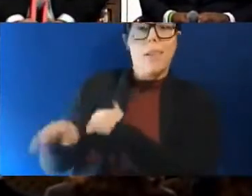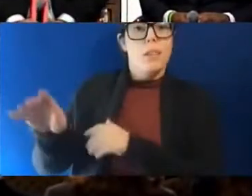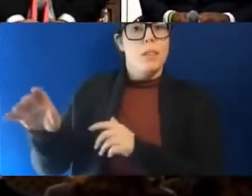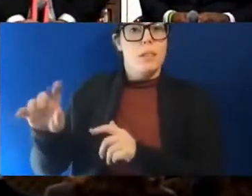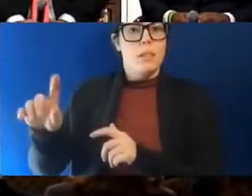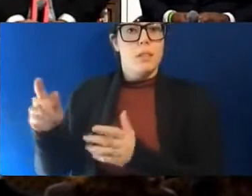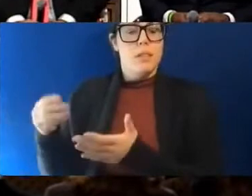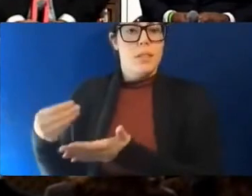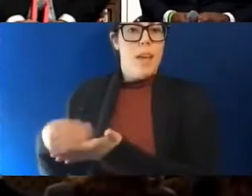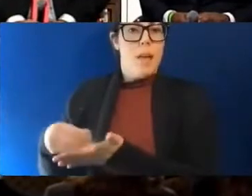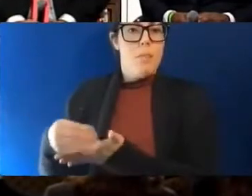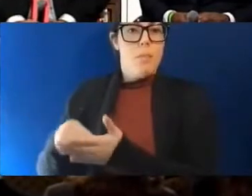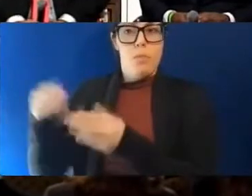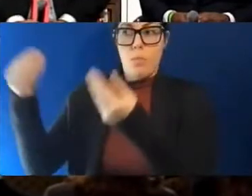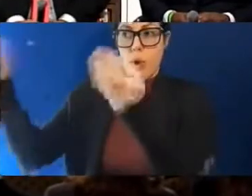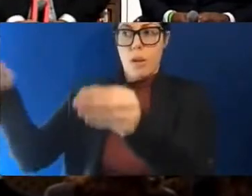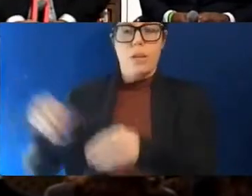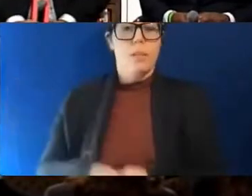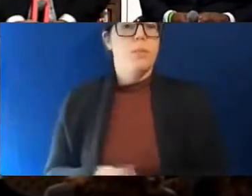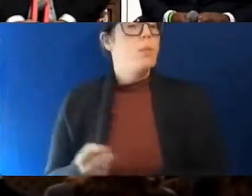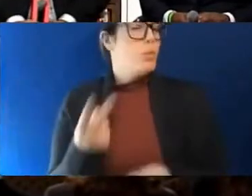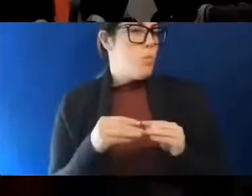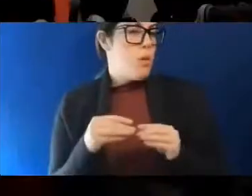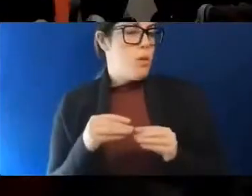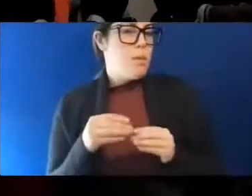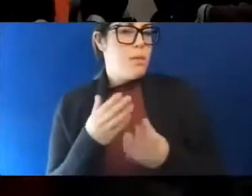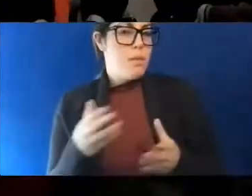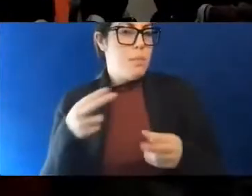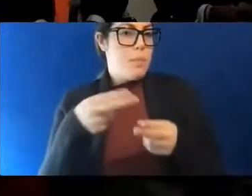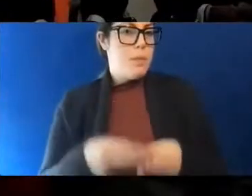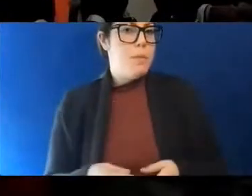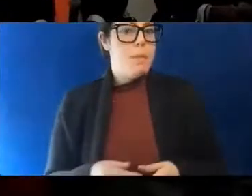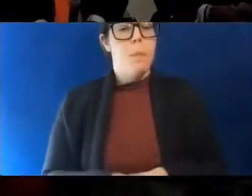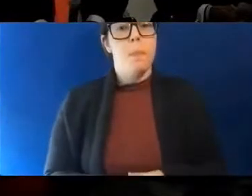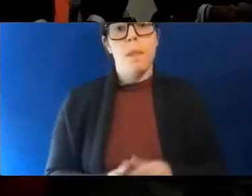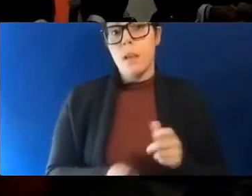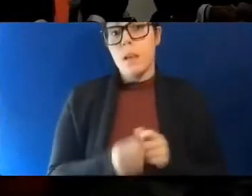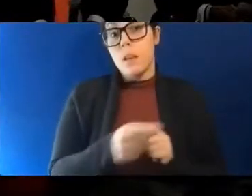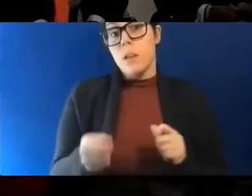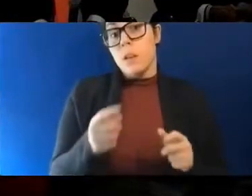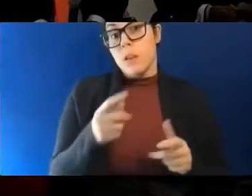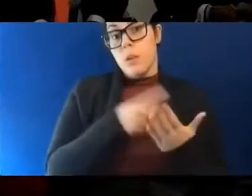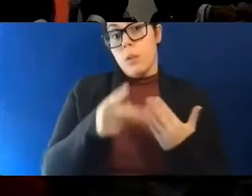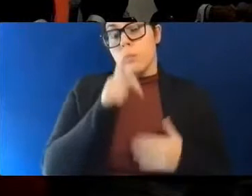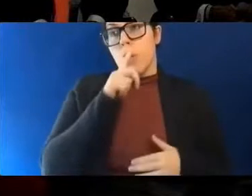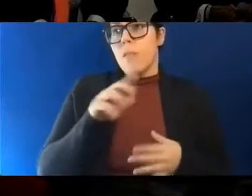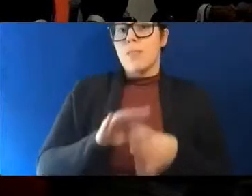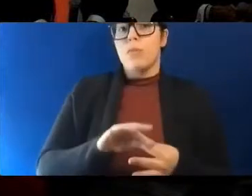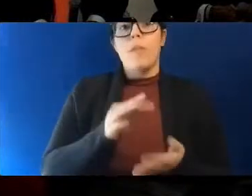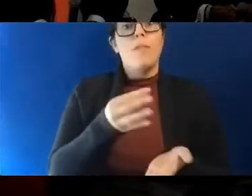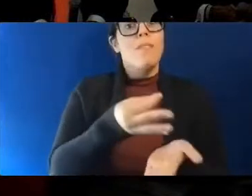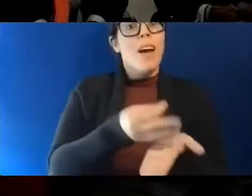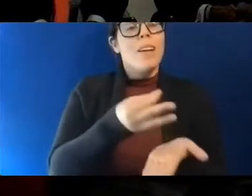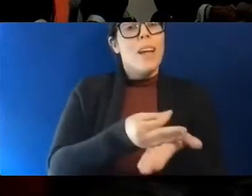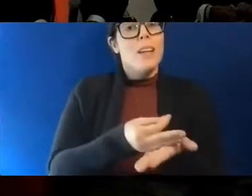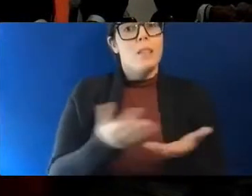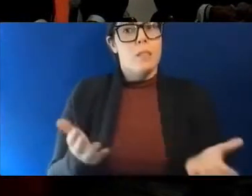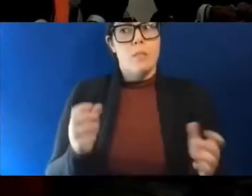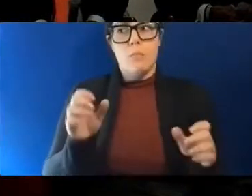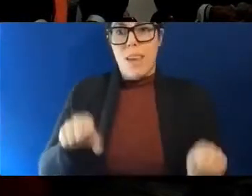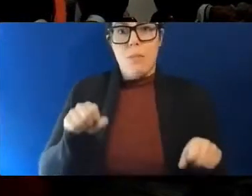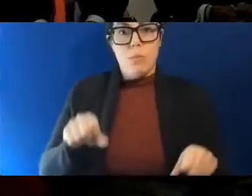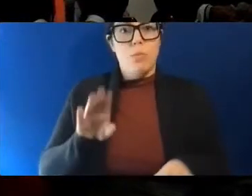talk about. So 2 more quick problems. A lot of these programs are financing, but being capital ready